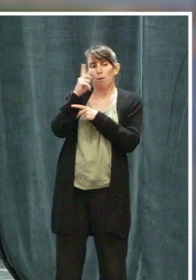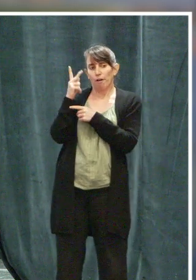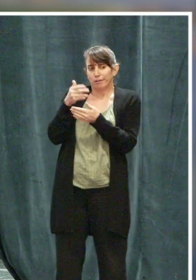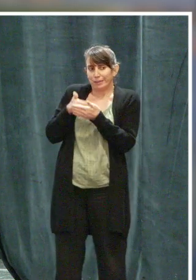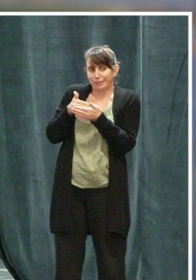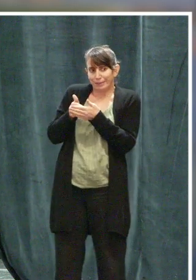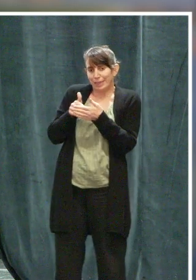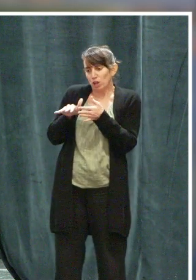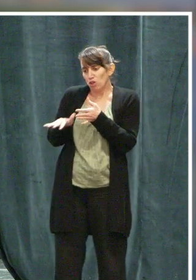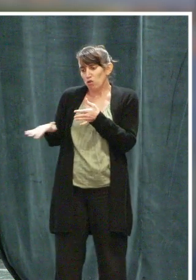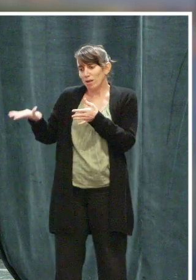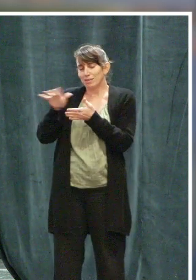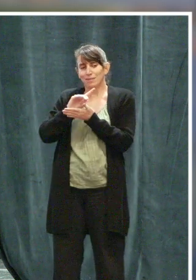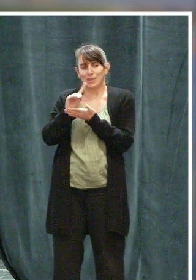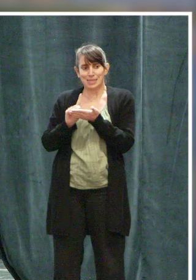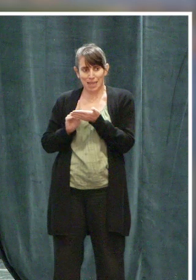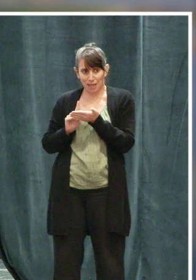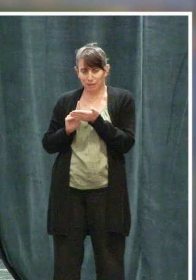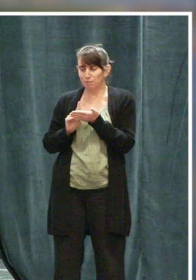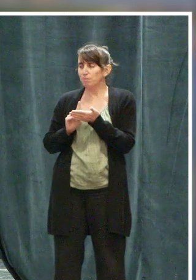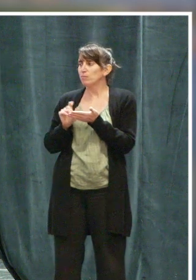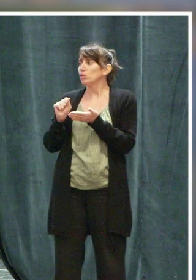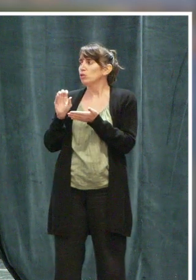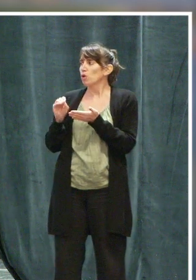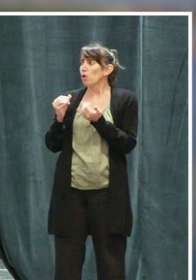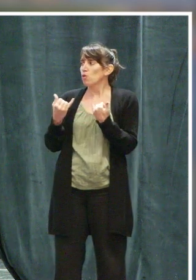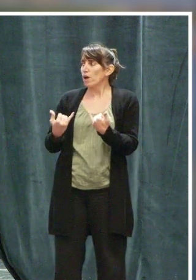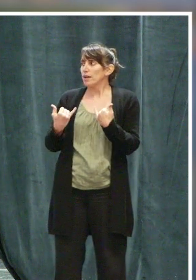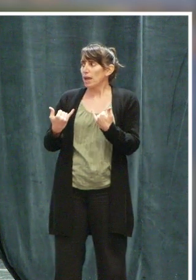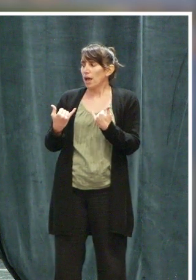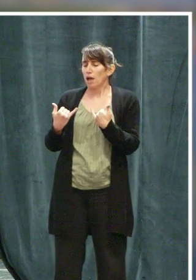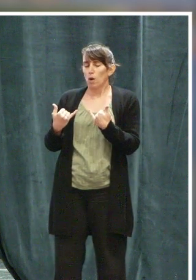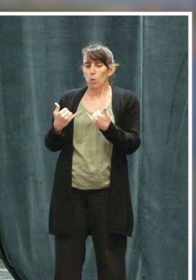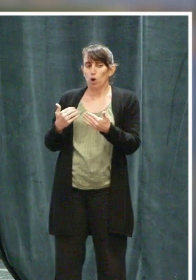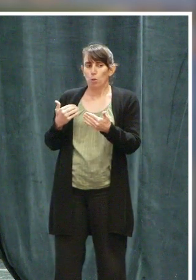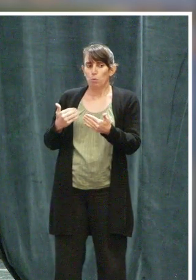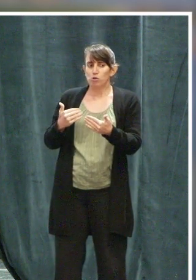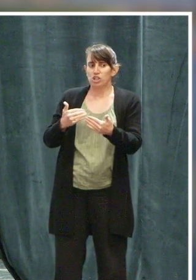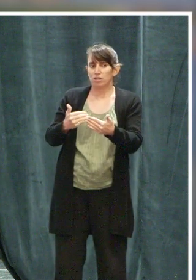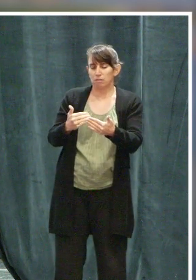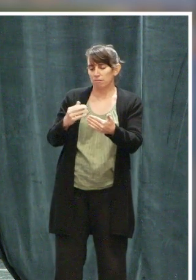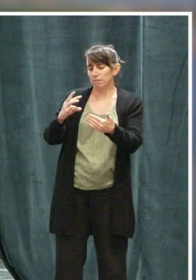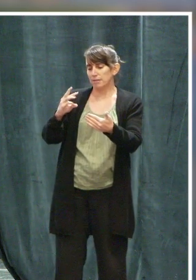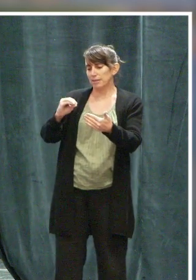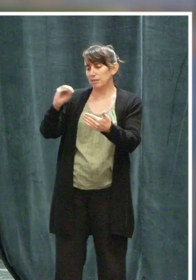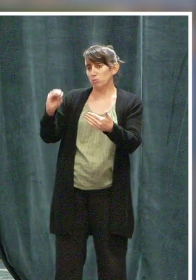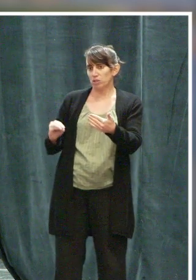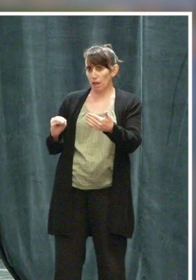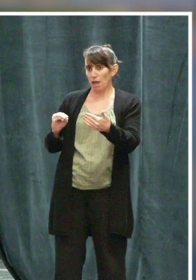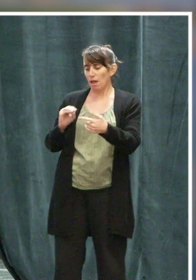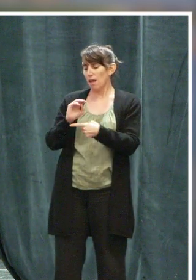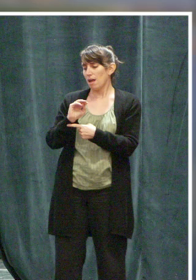design as it's progressing forward. So we're right now approaching the 60% design milestone with the